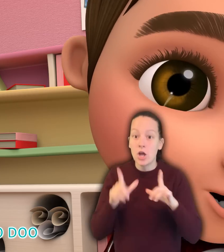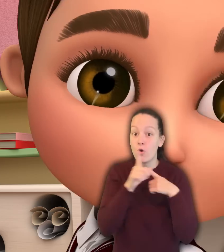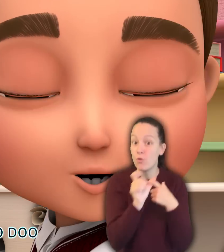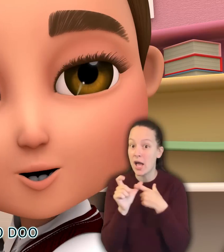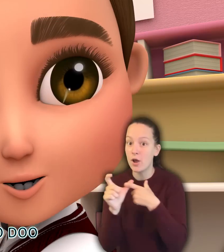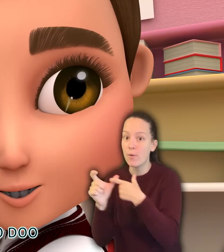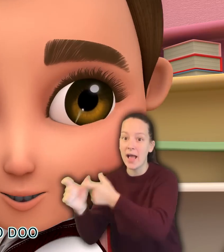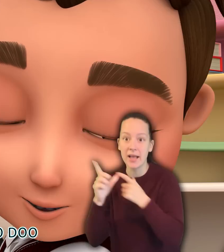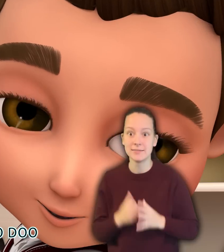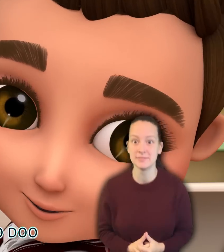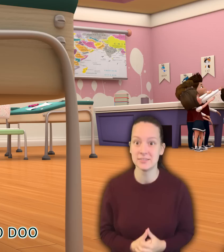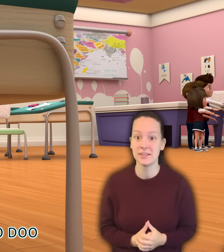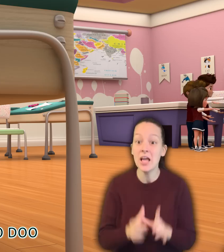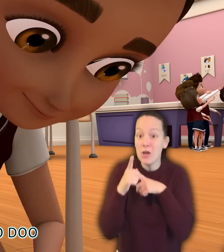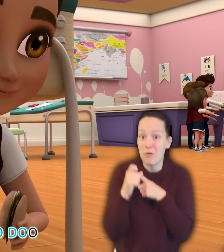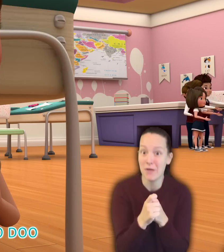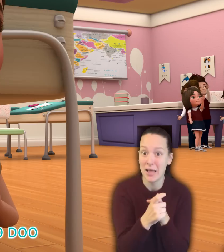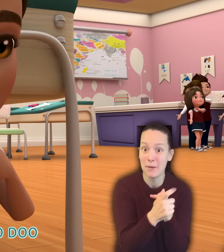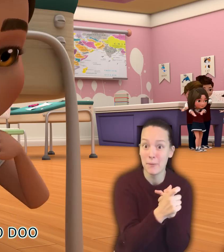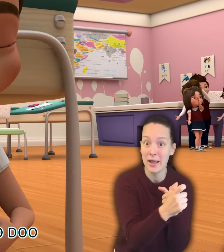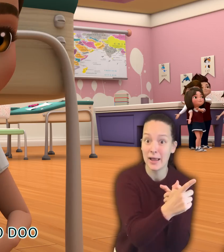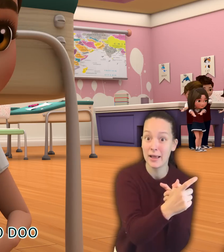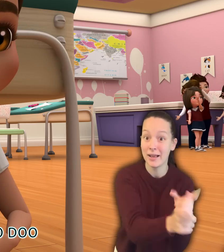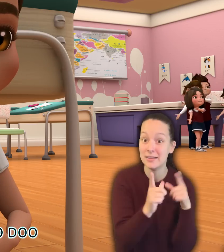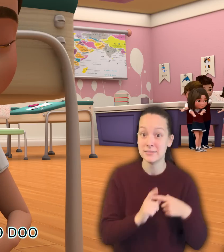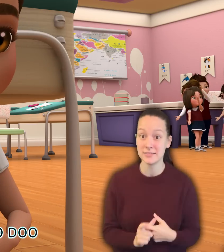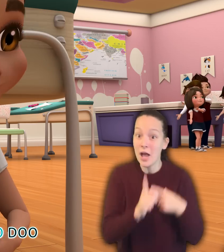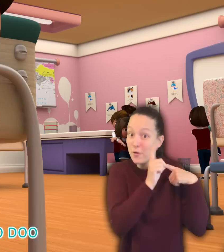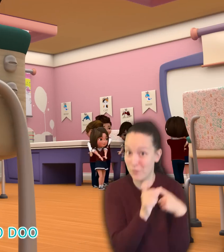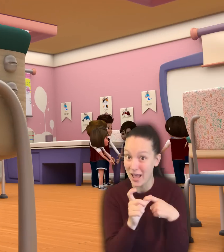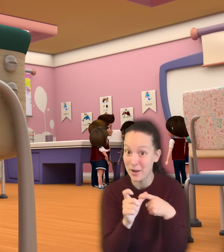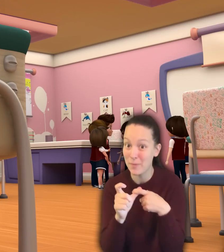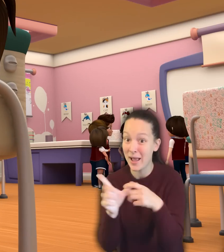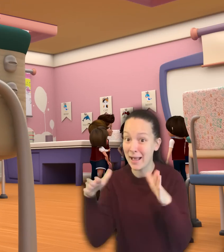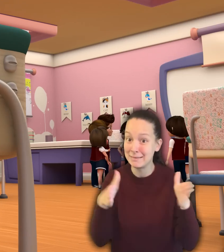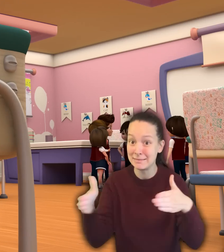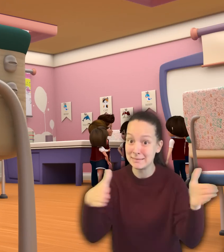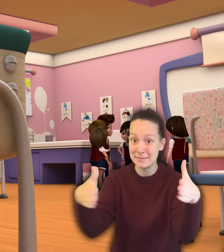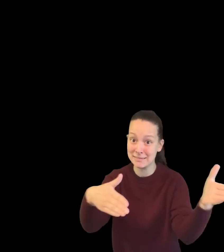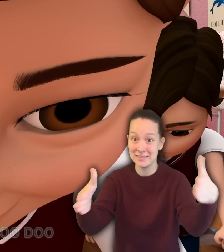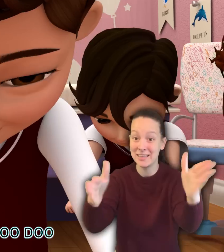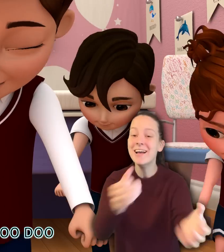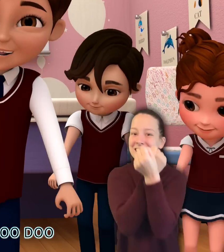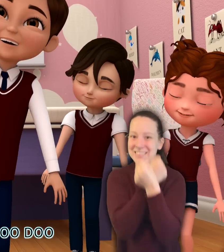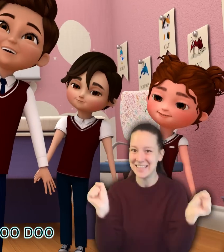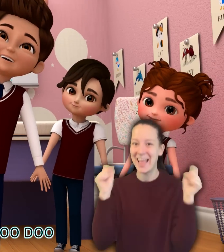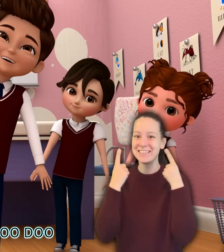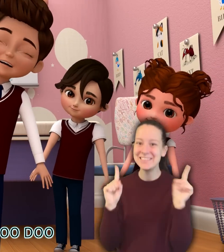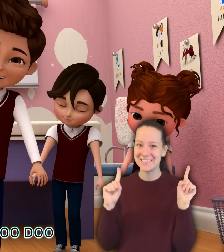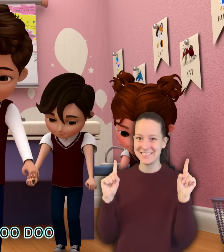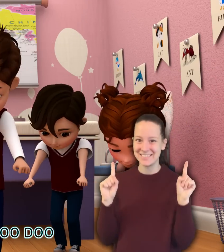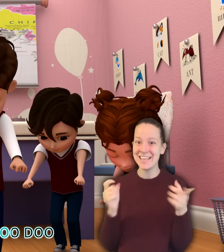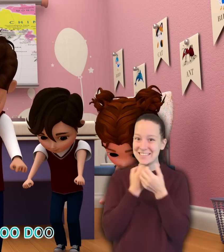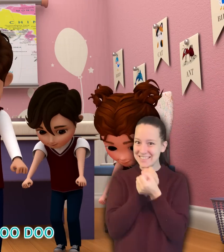away run away run away run away safe at